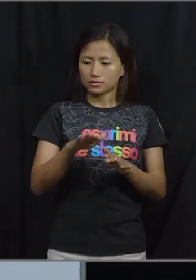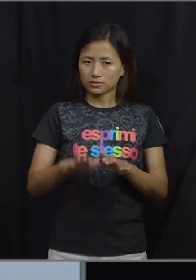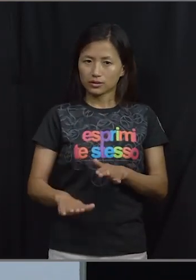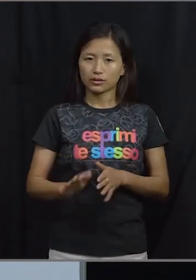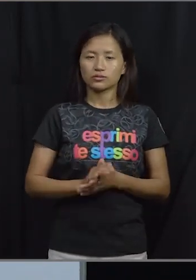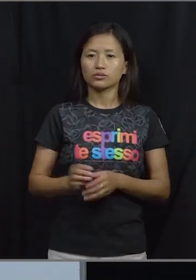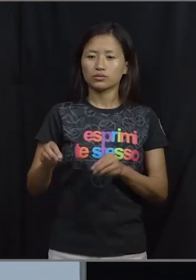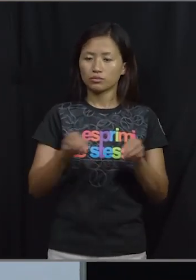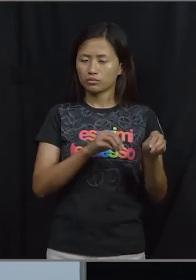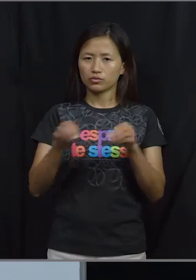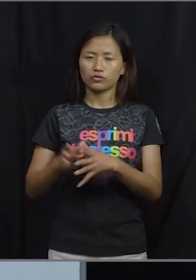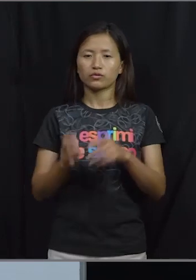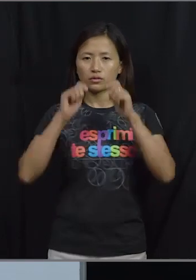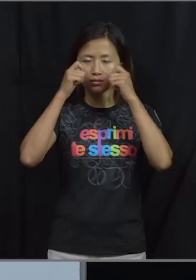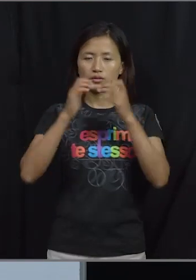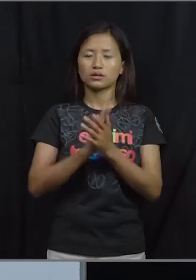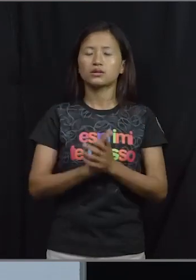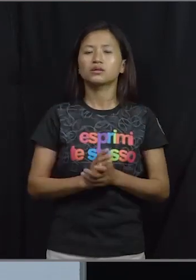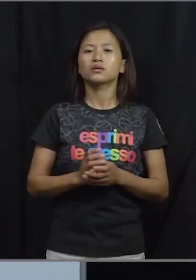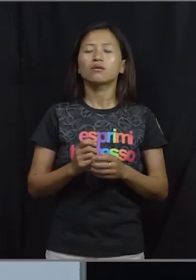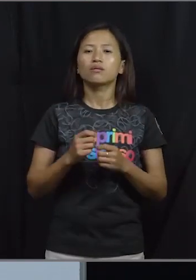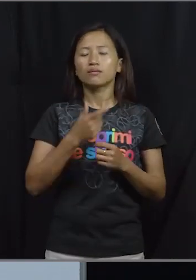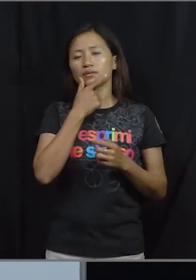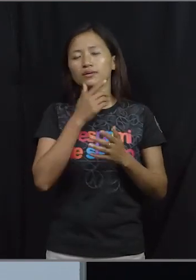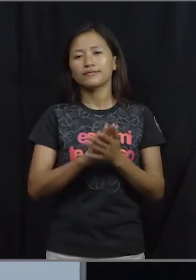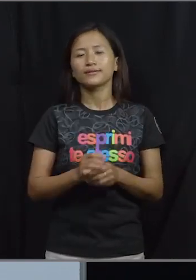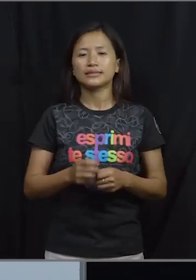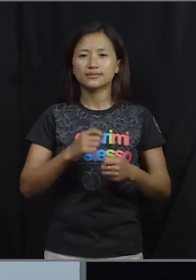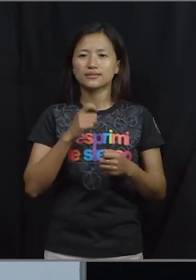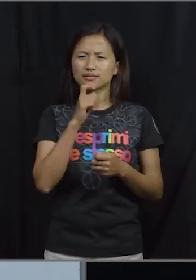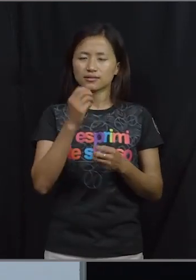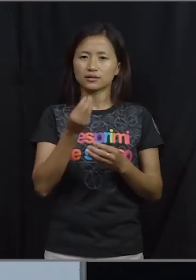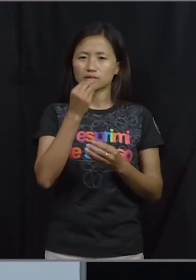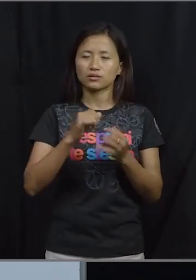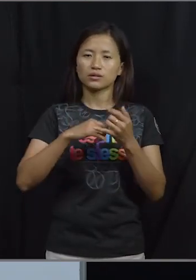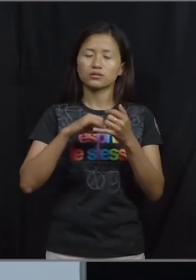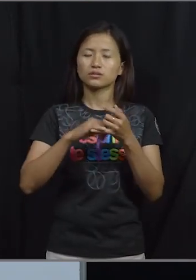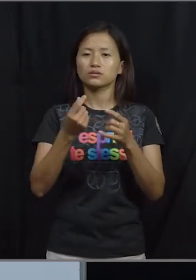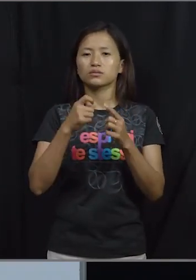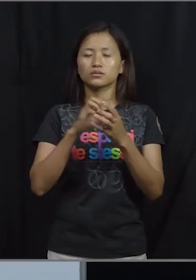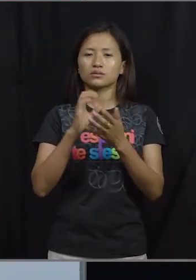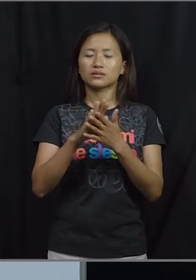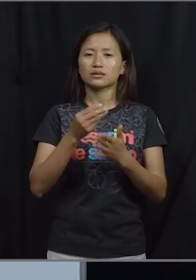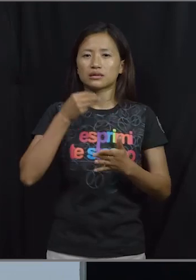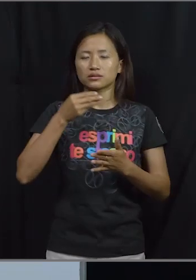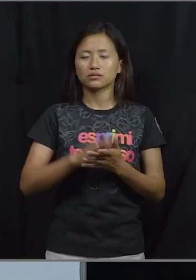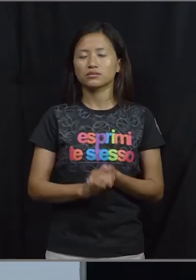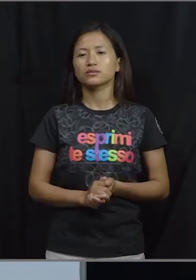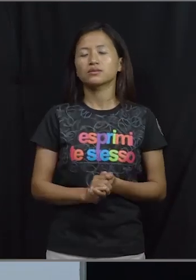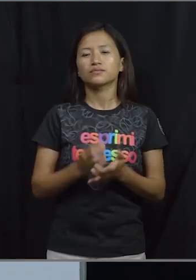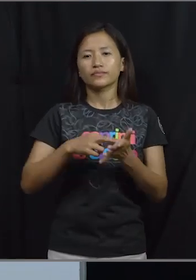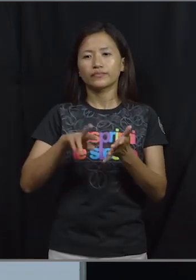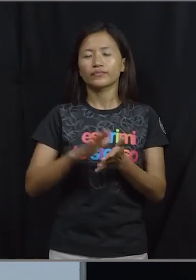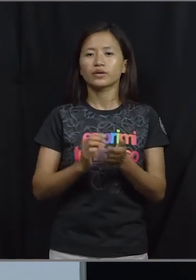to move or cry or suck the milk when it is hungry, right? So it is a very natural phenomena, okay?